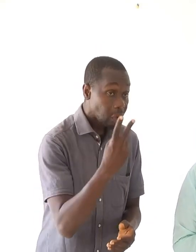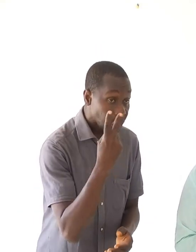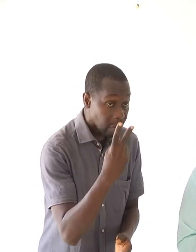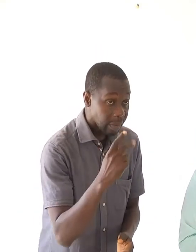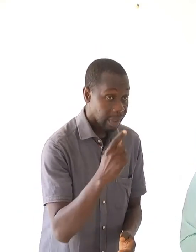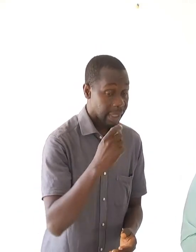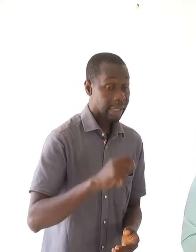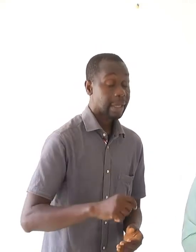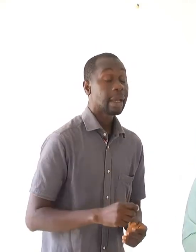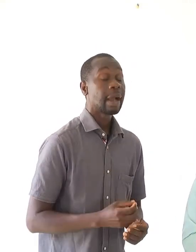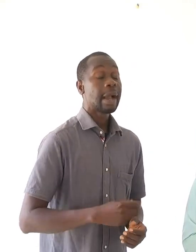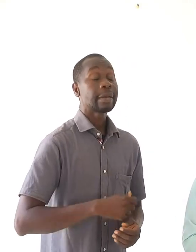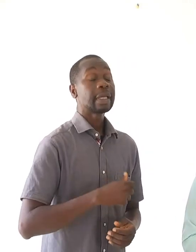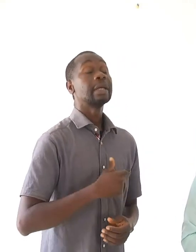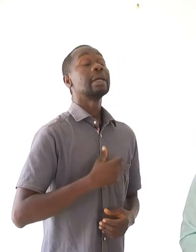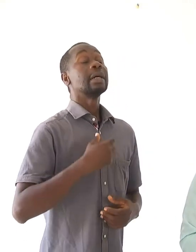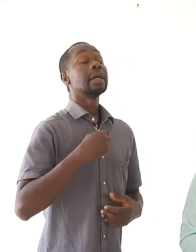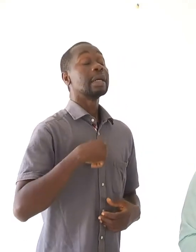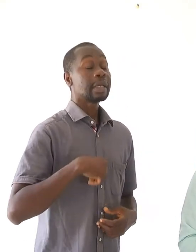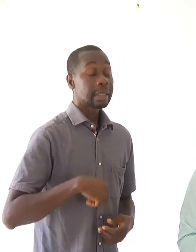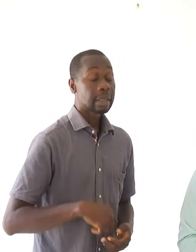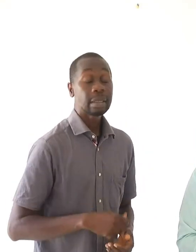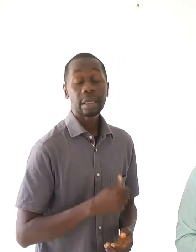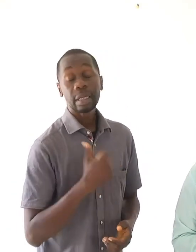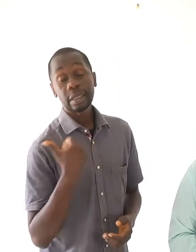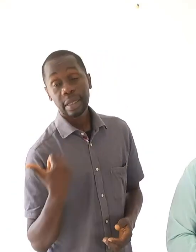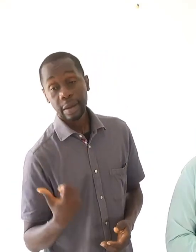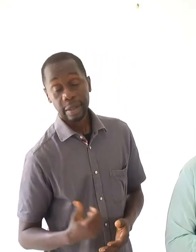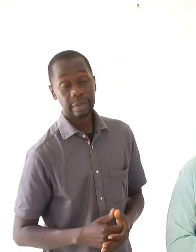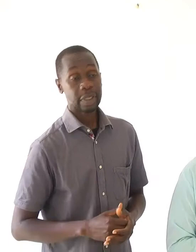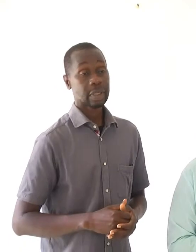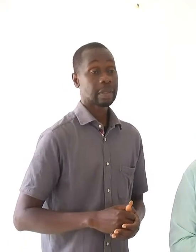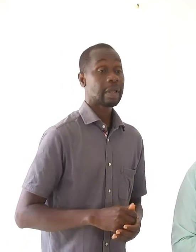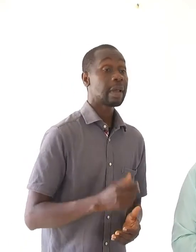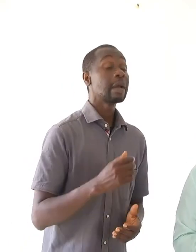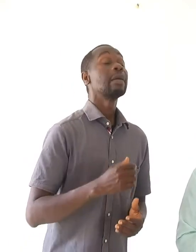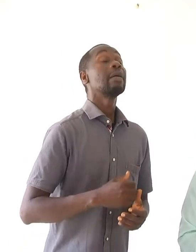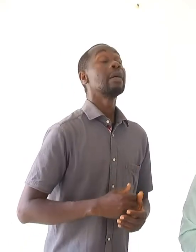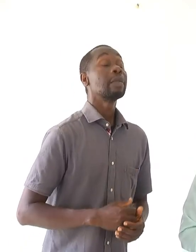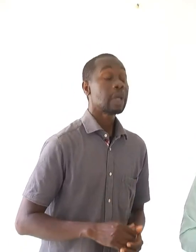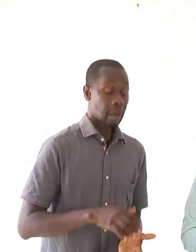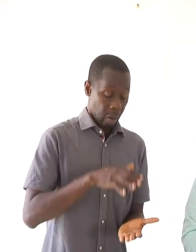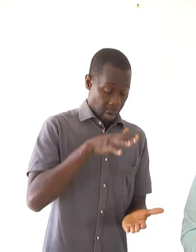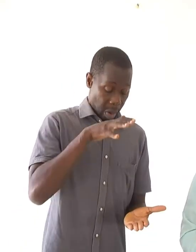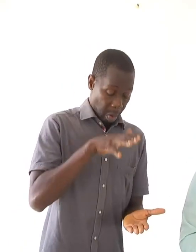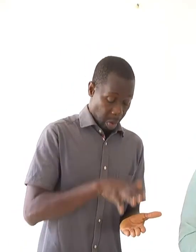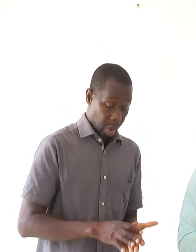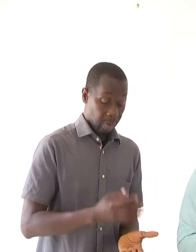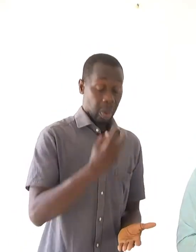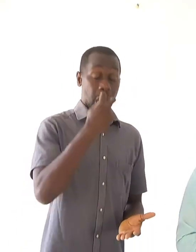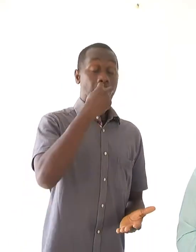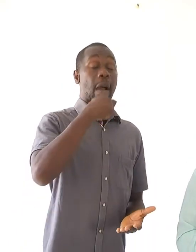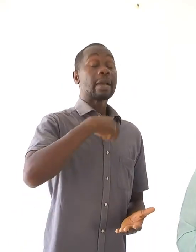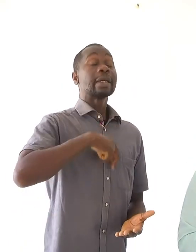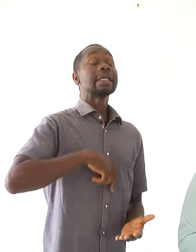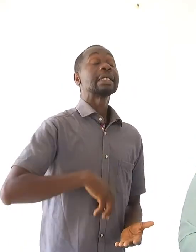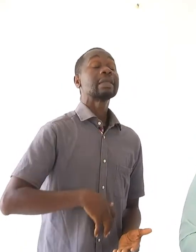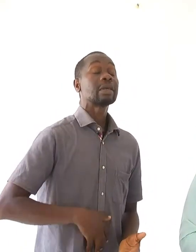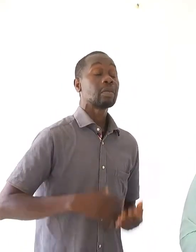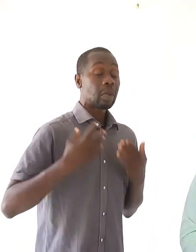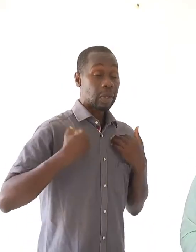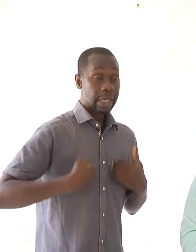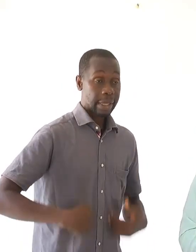have the external respiration, or simply breathing. Breathing is pumping oxygen-rich air into the